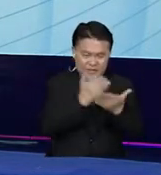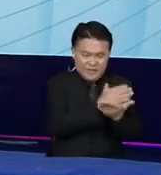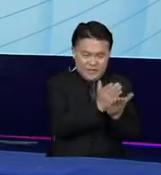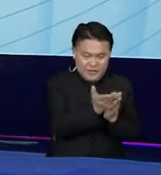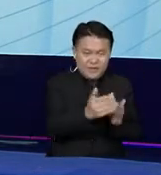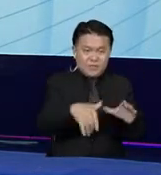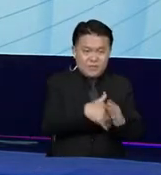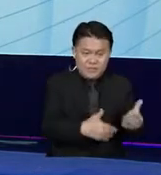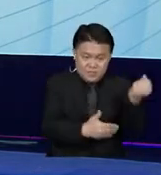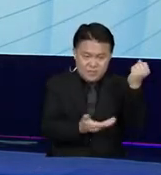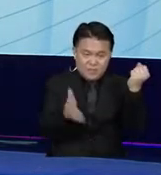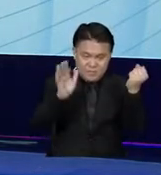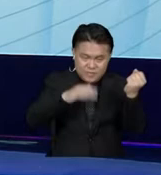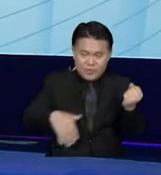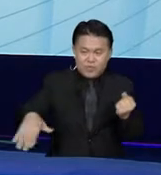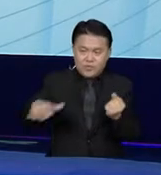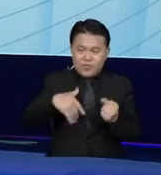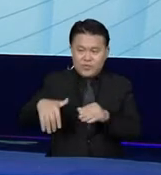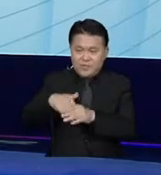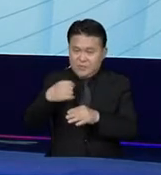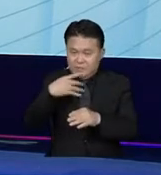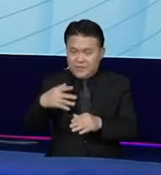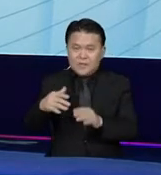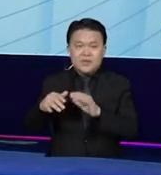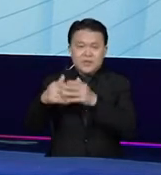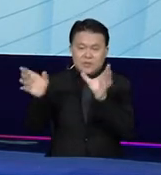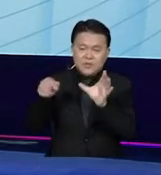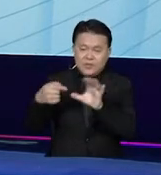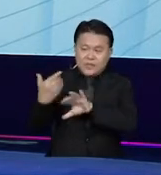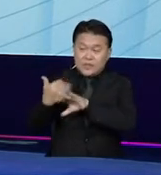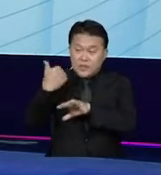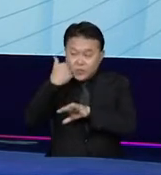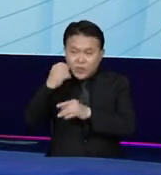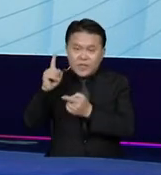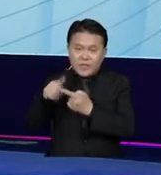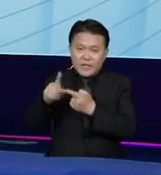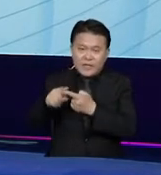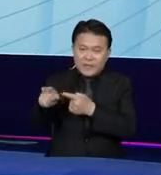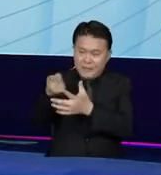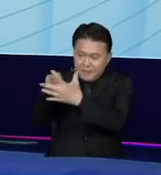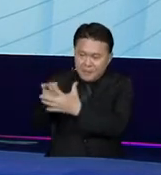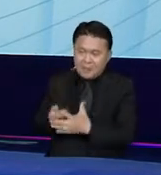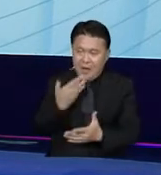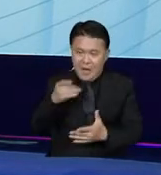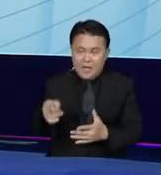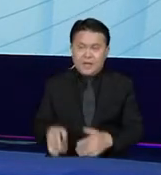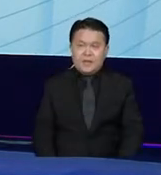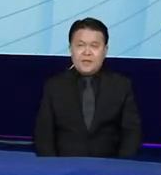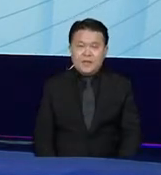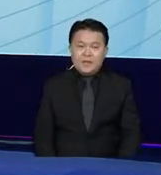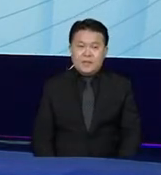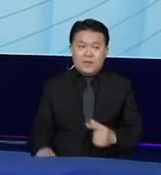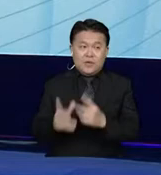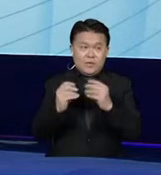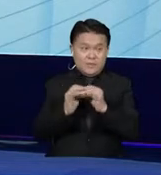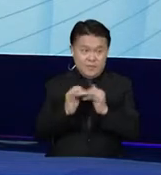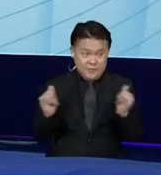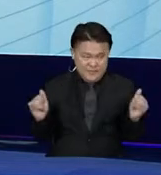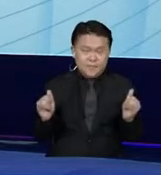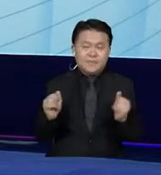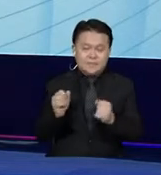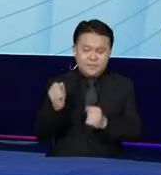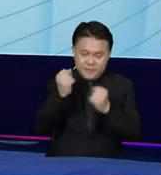with the appearance of the in-group stranger and group identity. Technological advances exploded as a larger network of